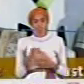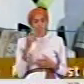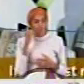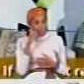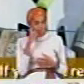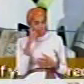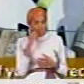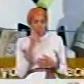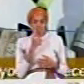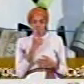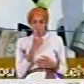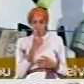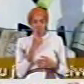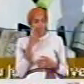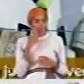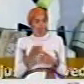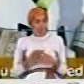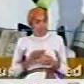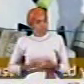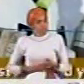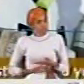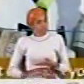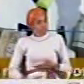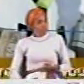dumb from birth.